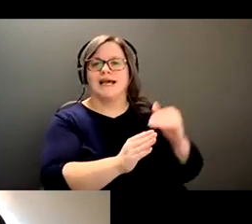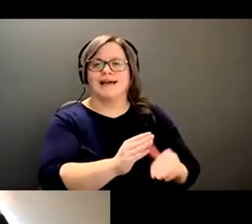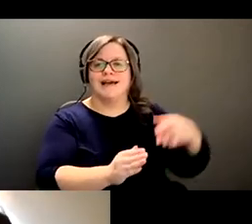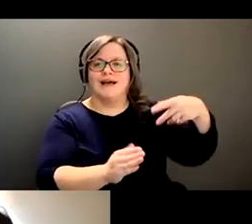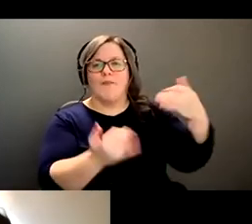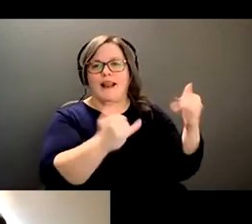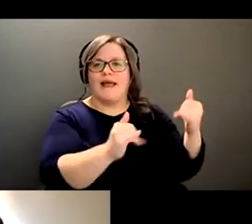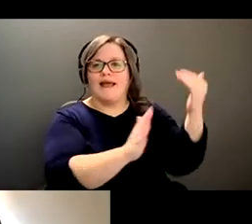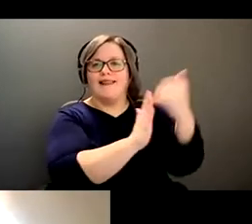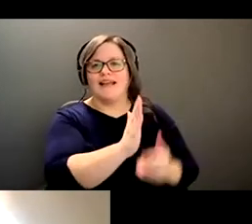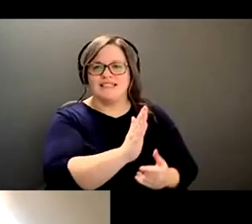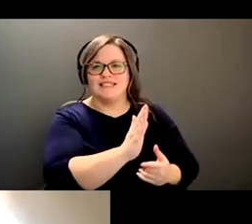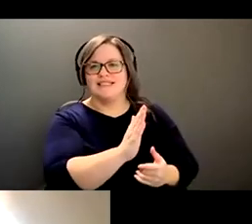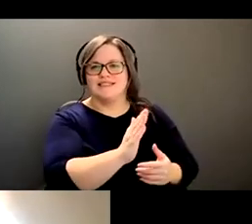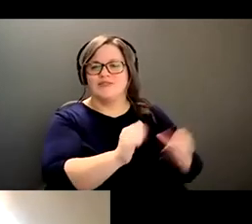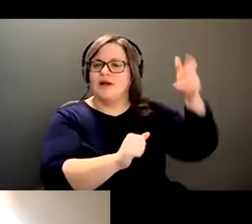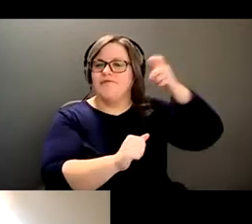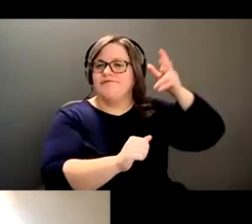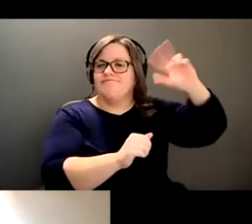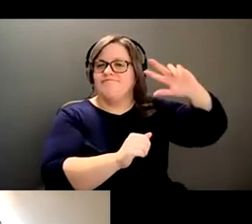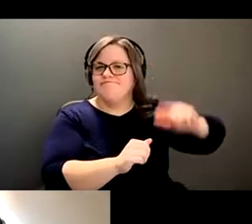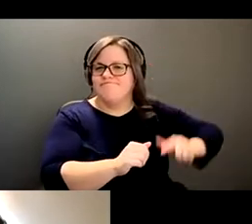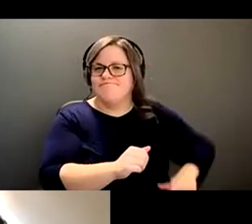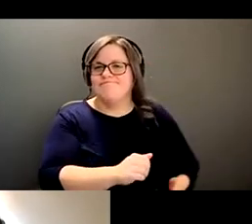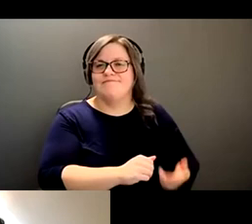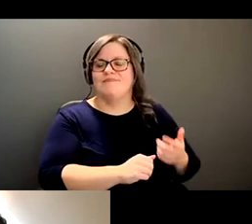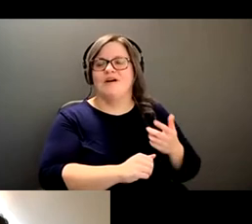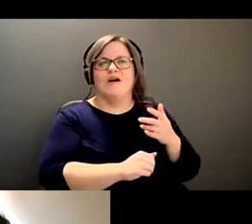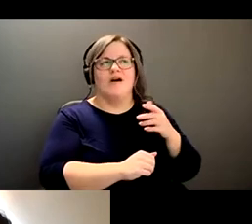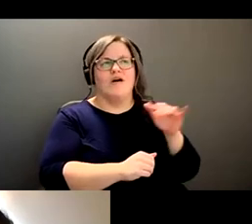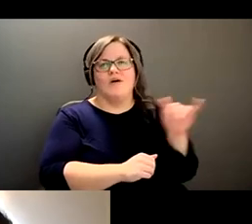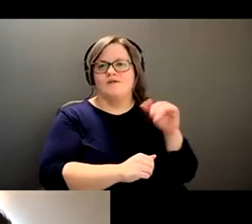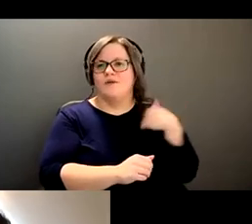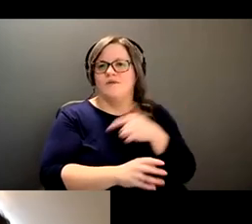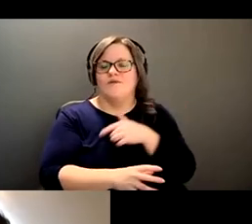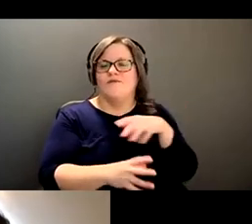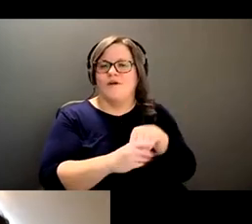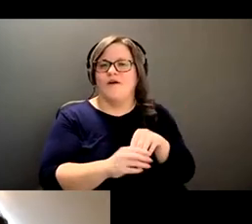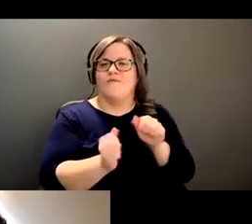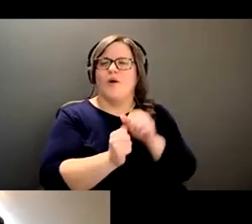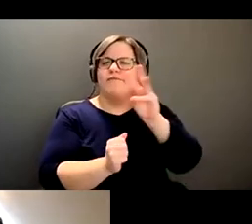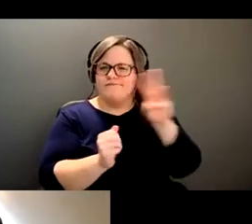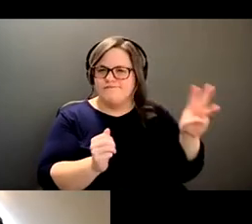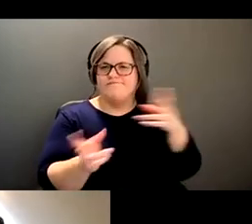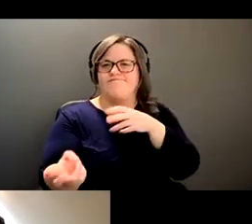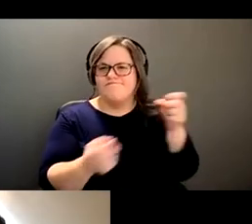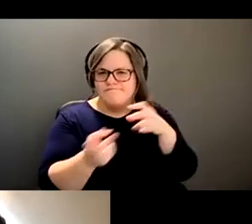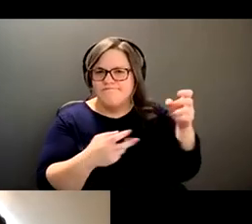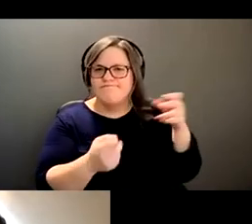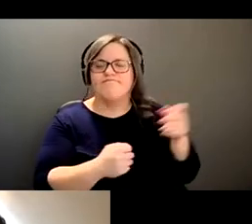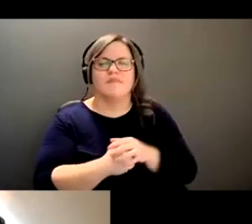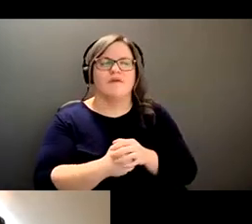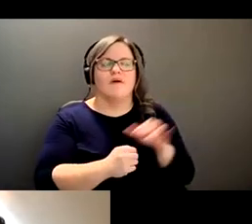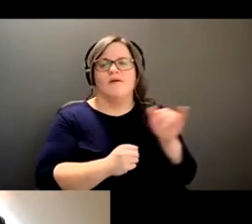just working a lot in like digital publication and just straightforwardly doing like virtual